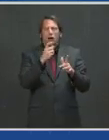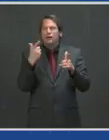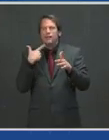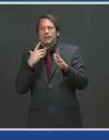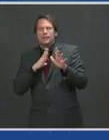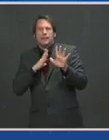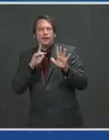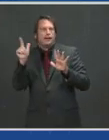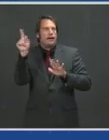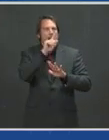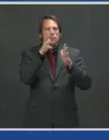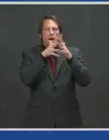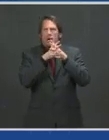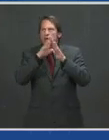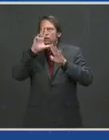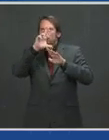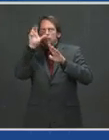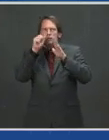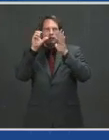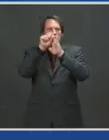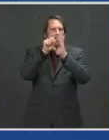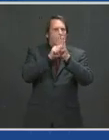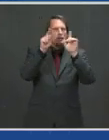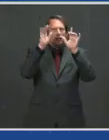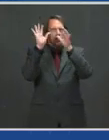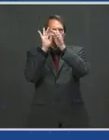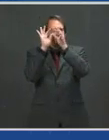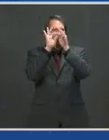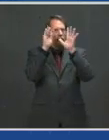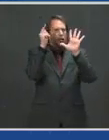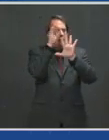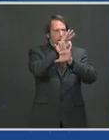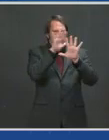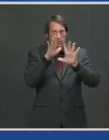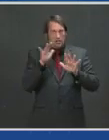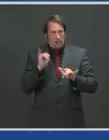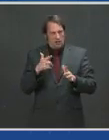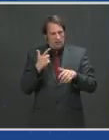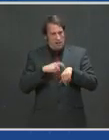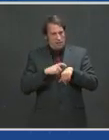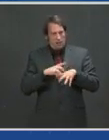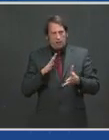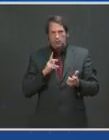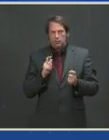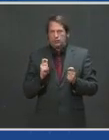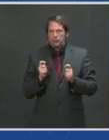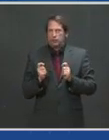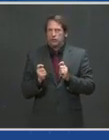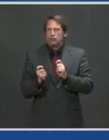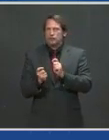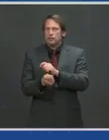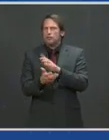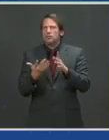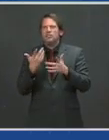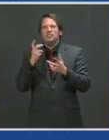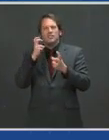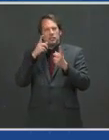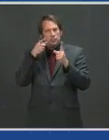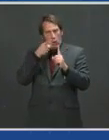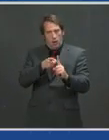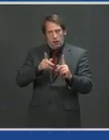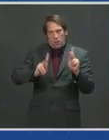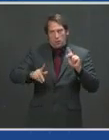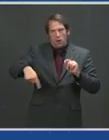infrastructure has always evolved to meet the aspirations of the American people and their needs. And